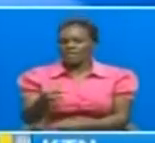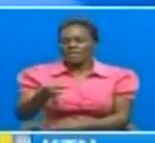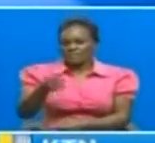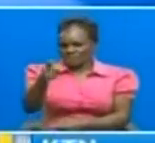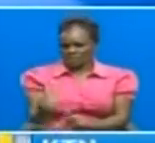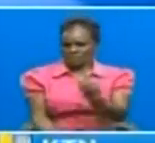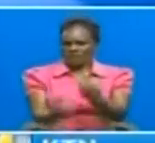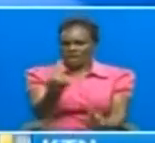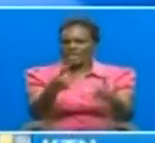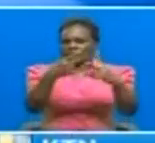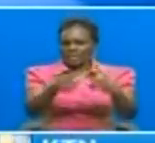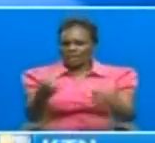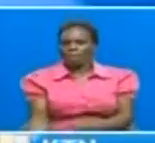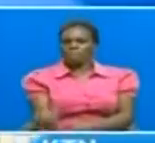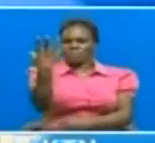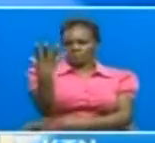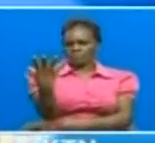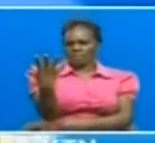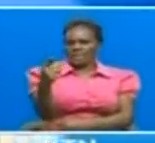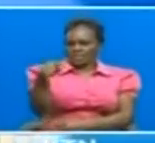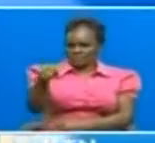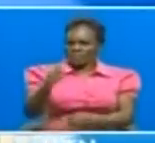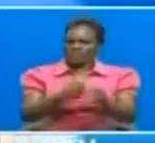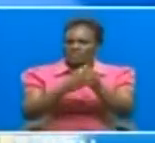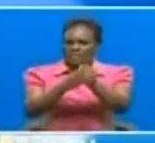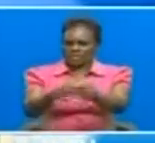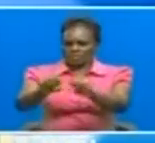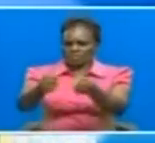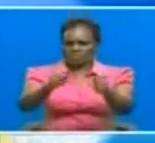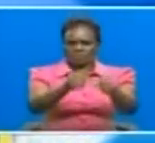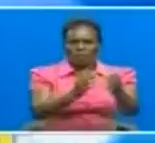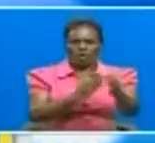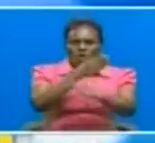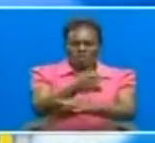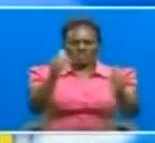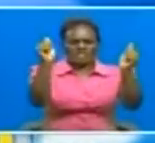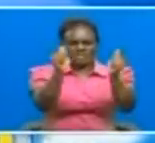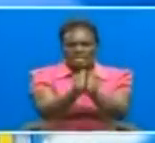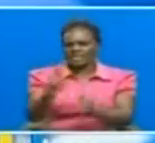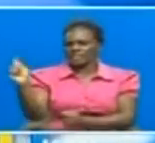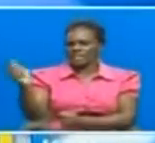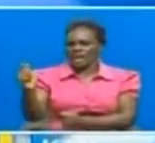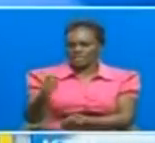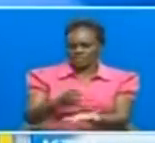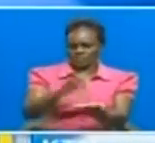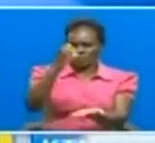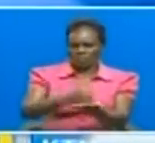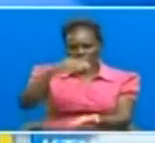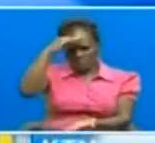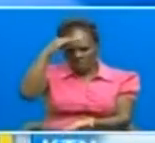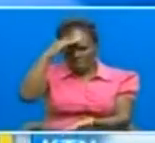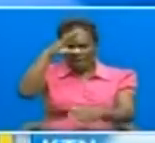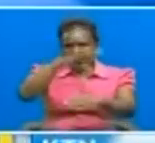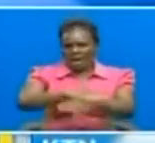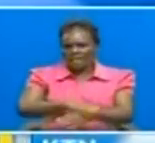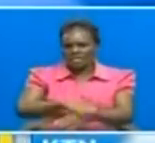he'd set on fire exploded. Kabogo was leading the destruction of over 10 tons of bottles full of beer that were